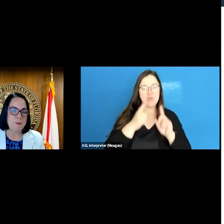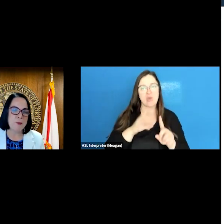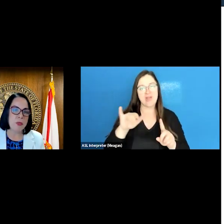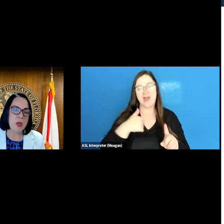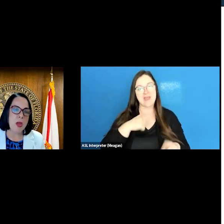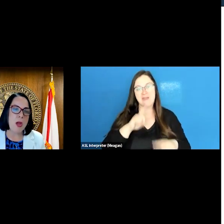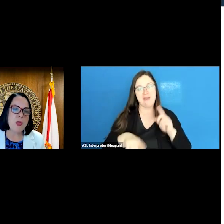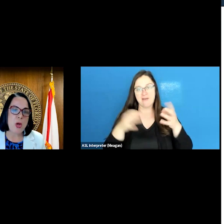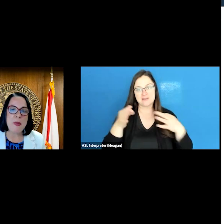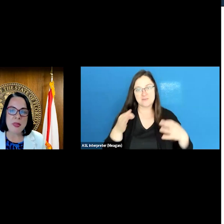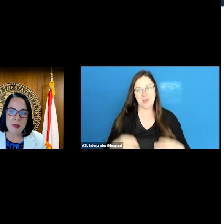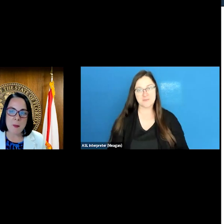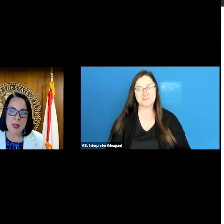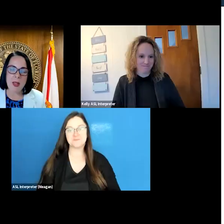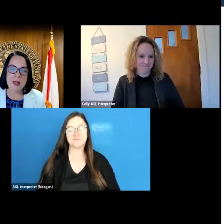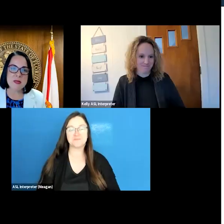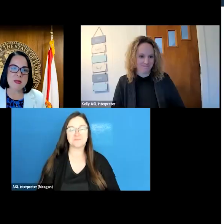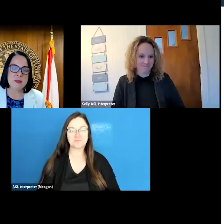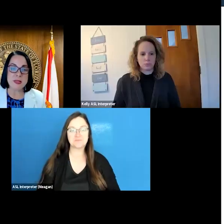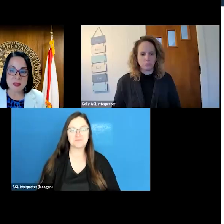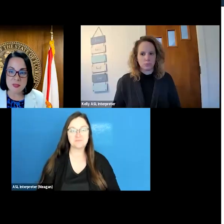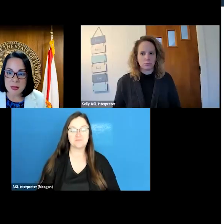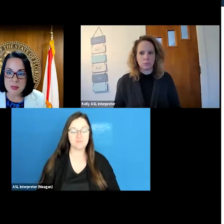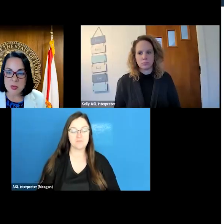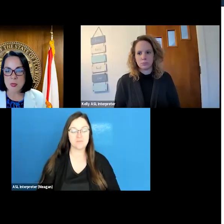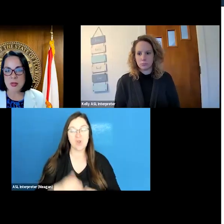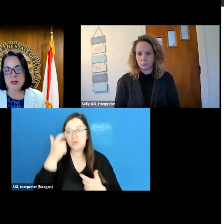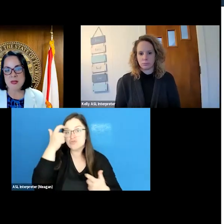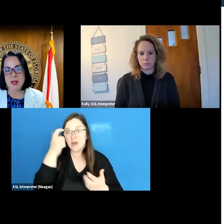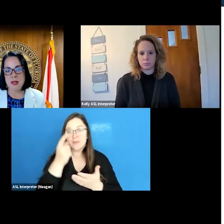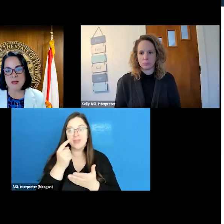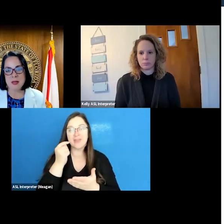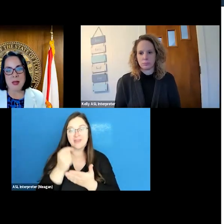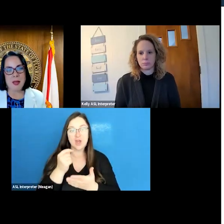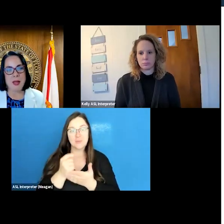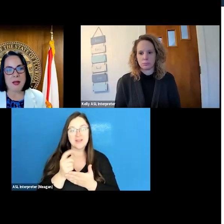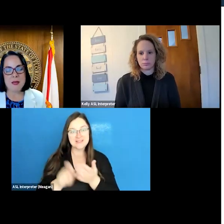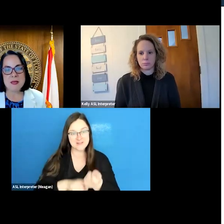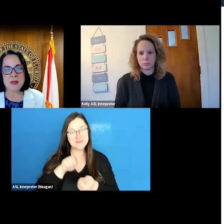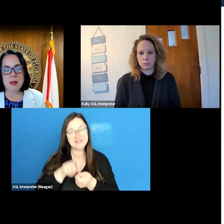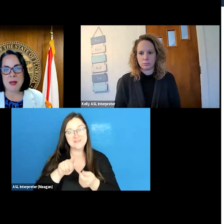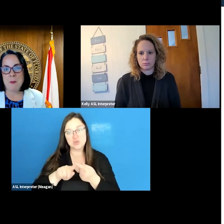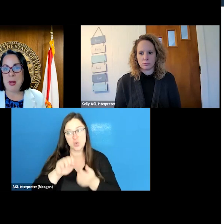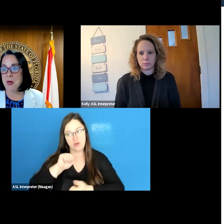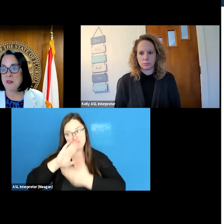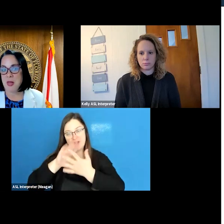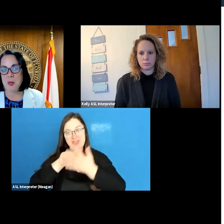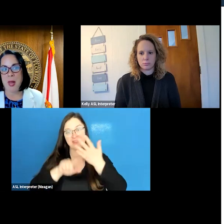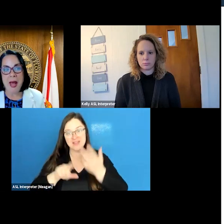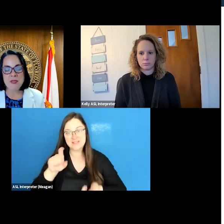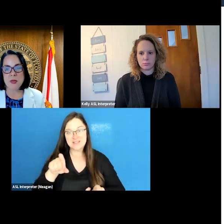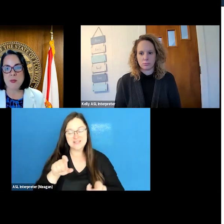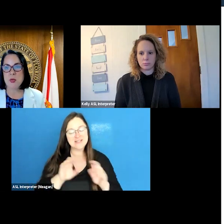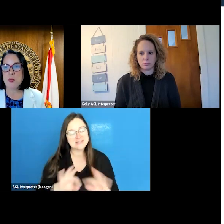to you. Trauma therapy is specific to address these needs. It is imperative that